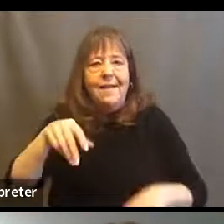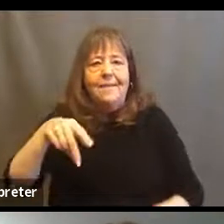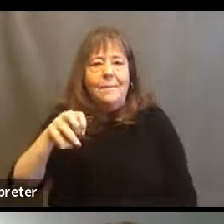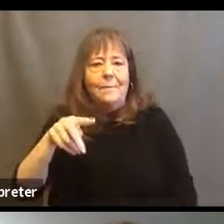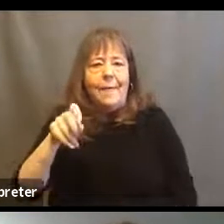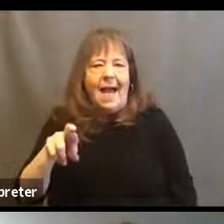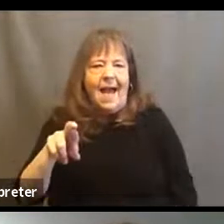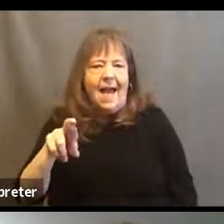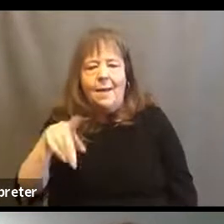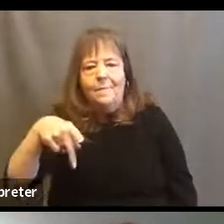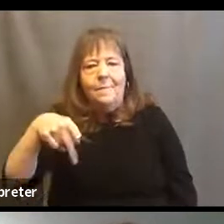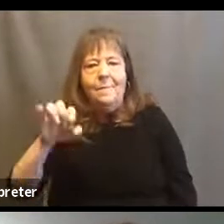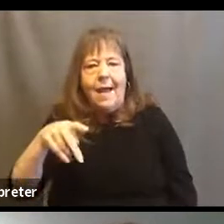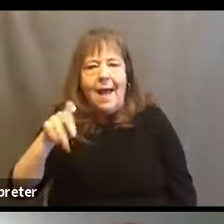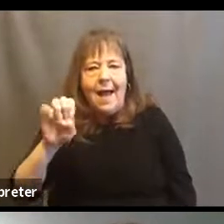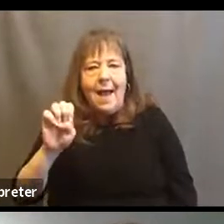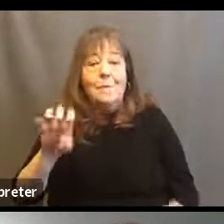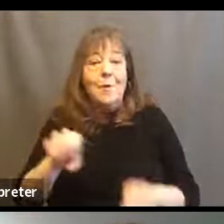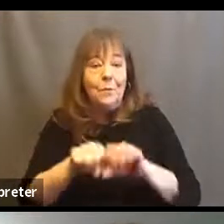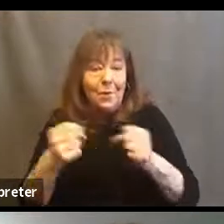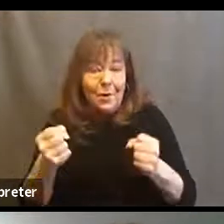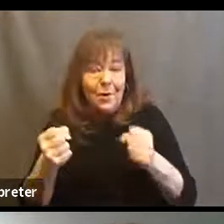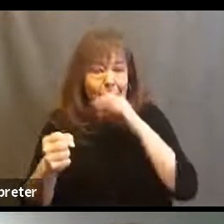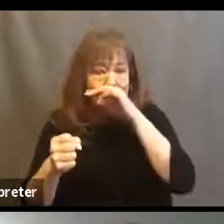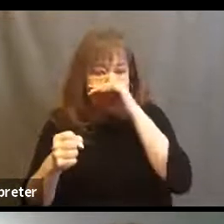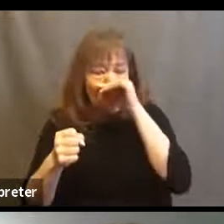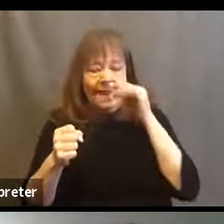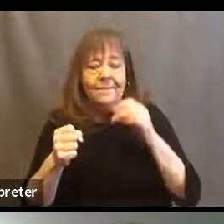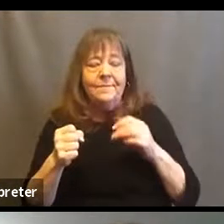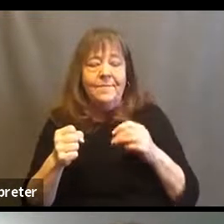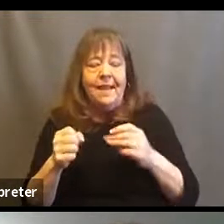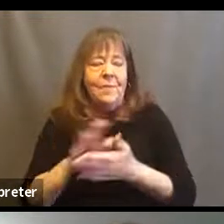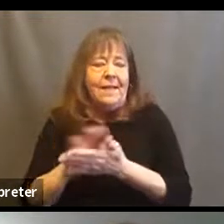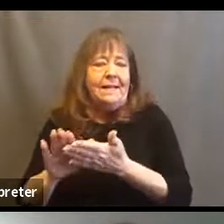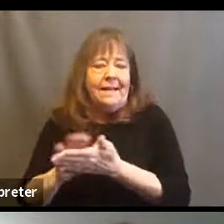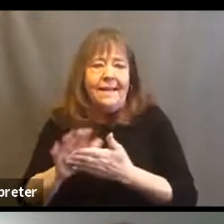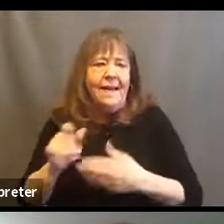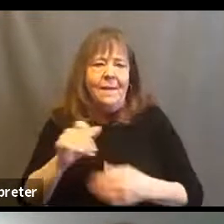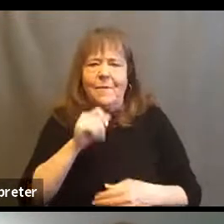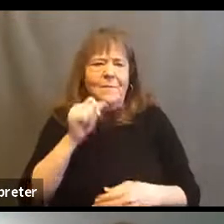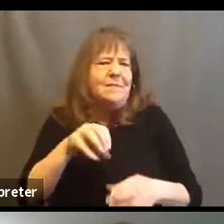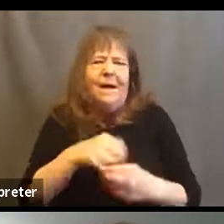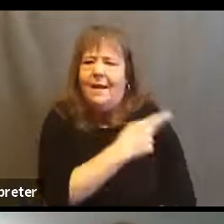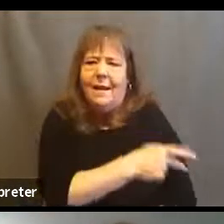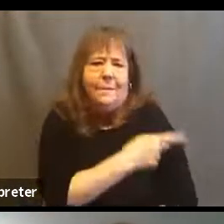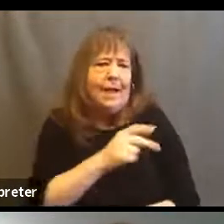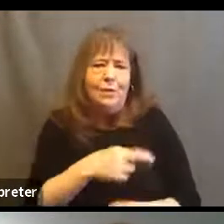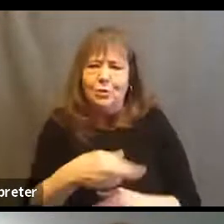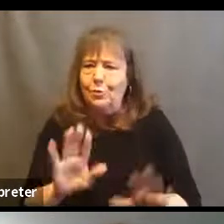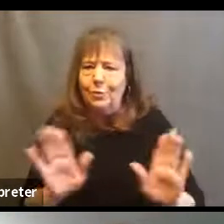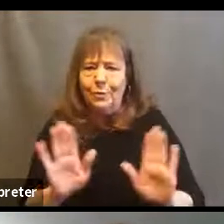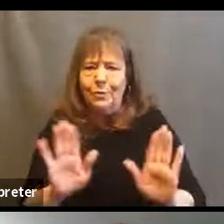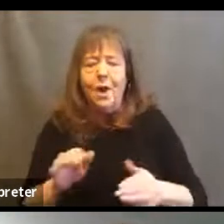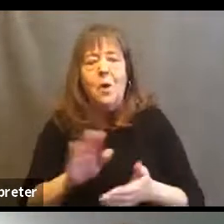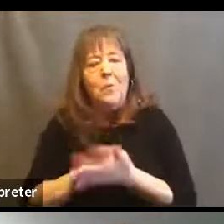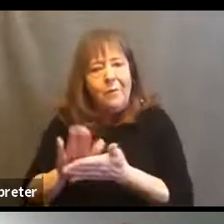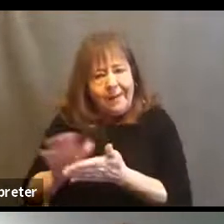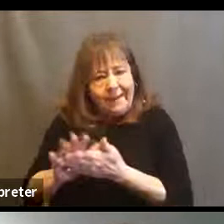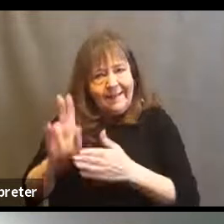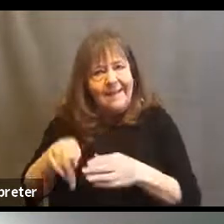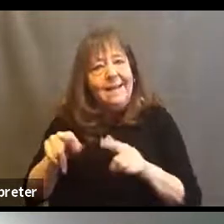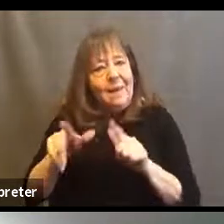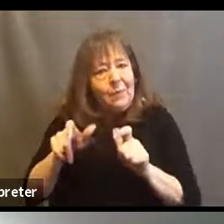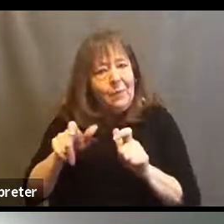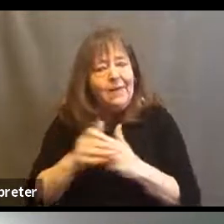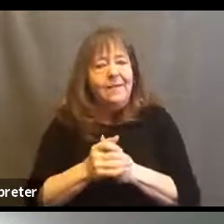that our facilities team very expertly and our EVS services expertly took care of and cleaned up quickly. So